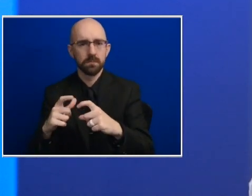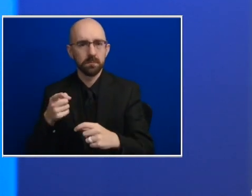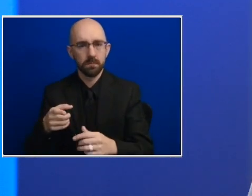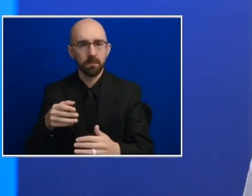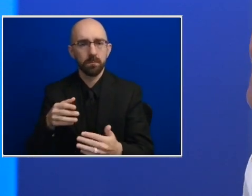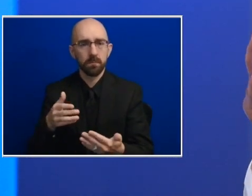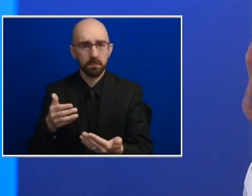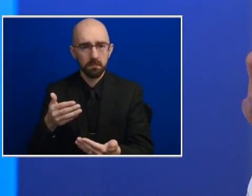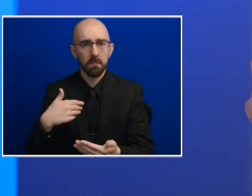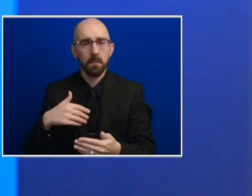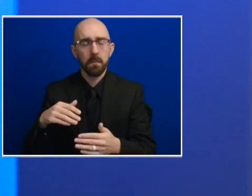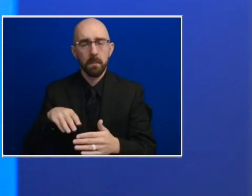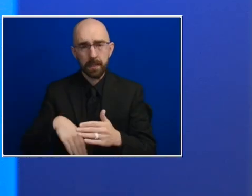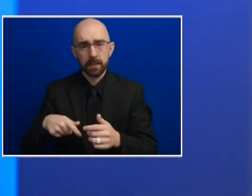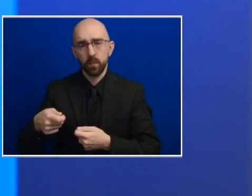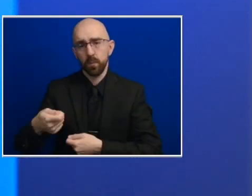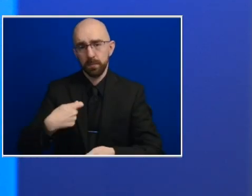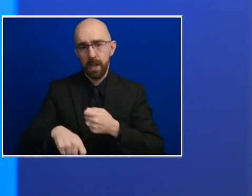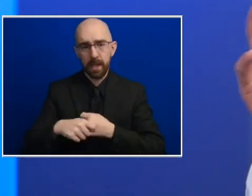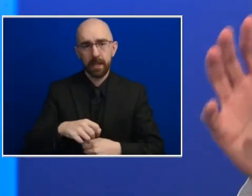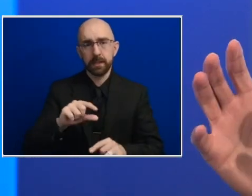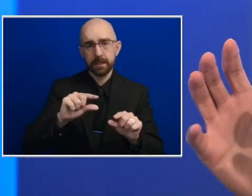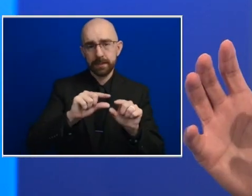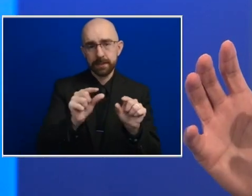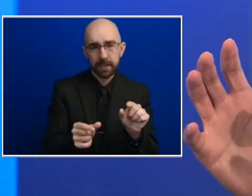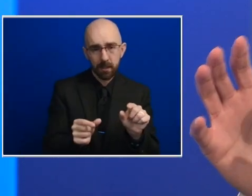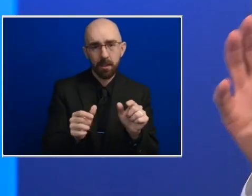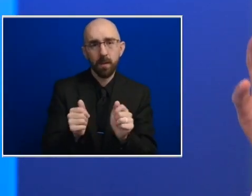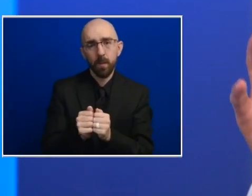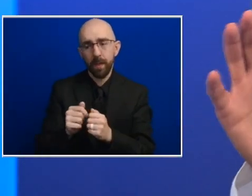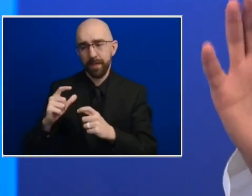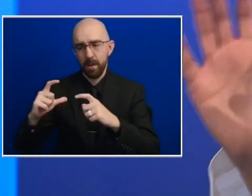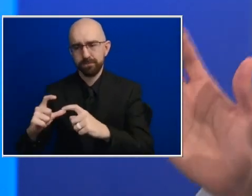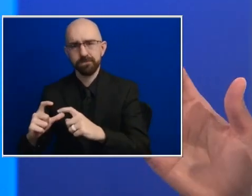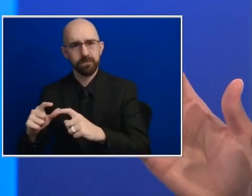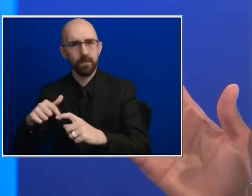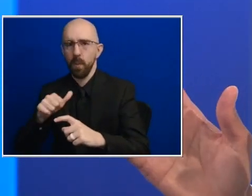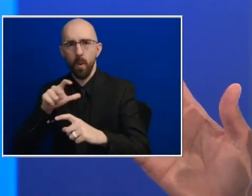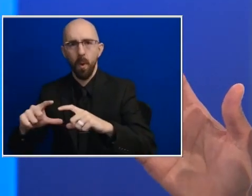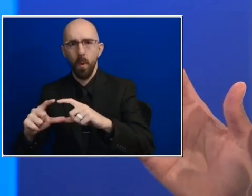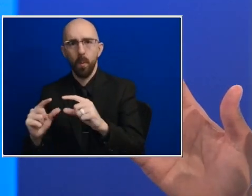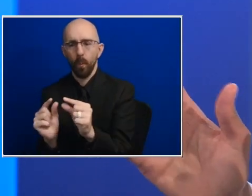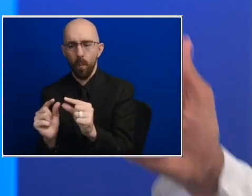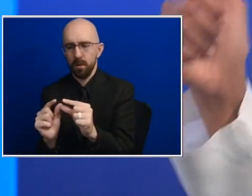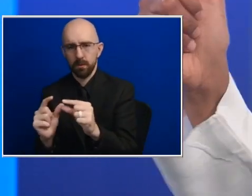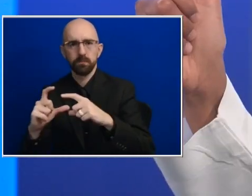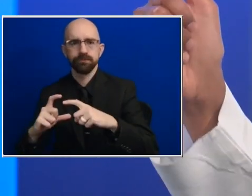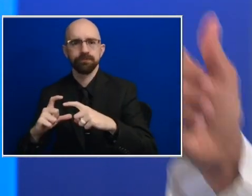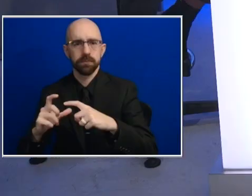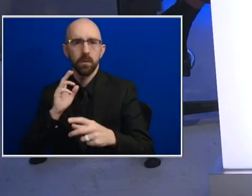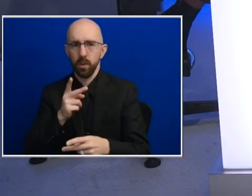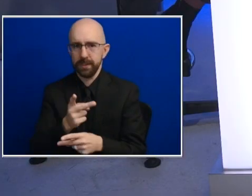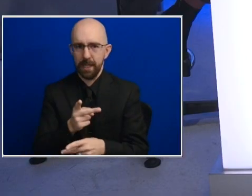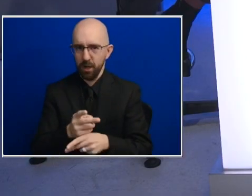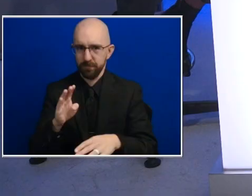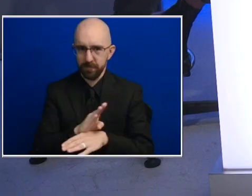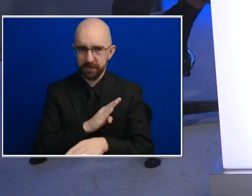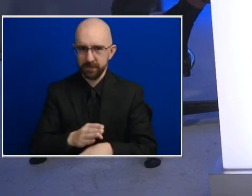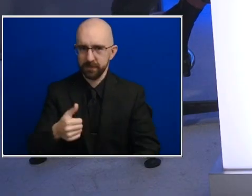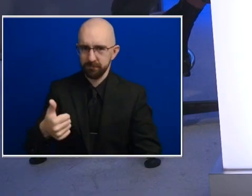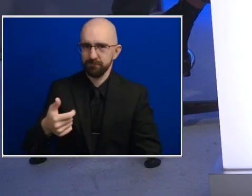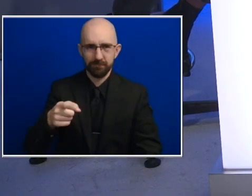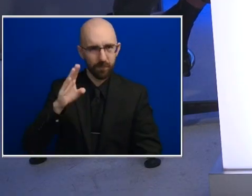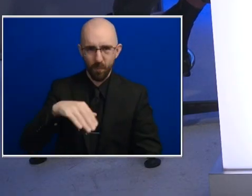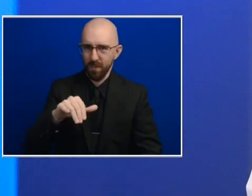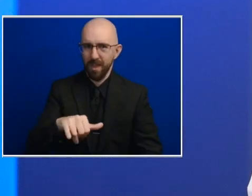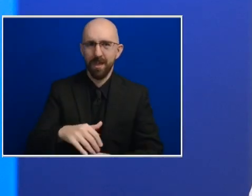a sickling hemoglobin with a hemoglobin that does not sickle. And that will take care of business, Linda. Yes, you know you will. And then